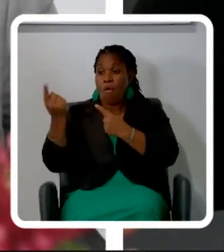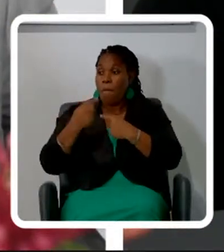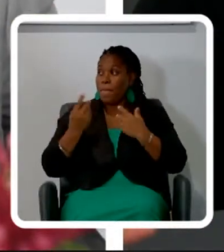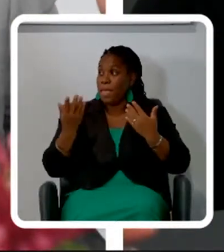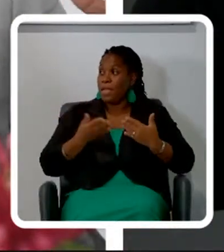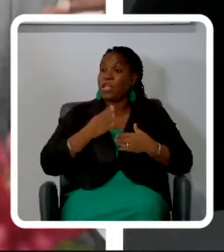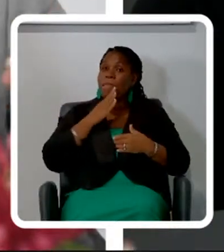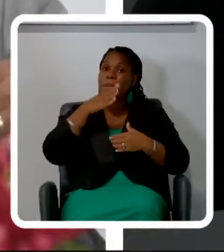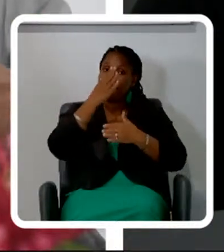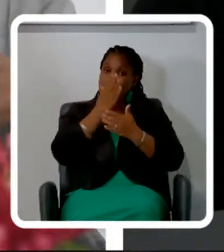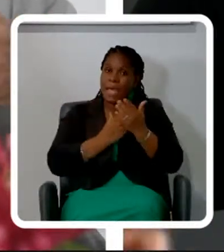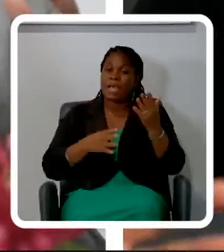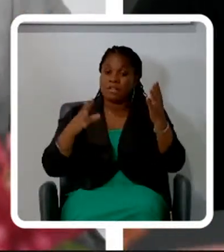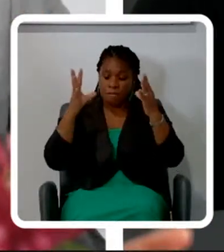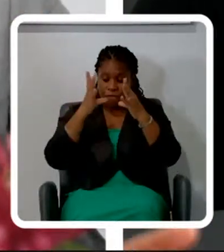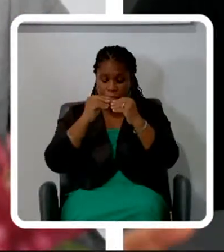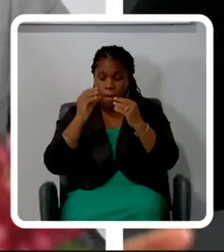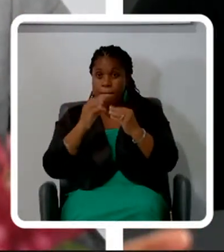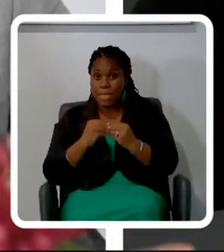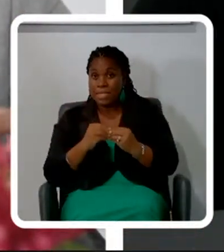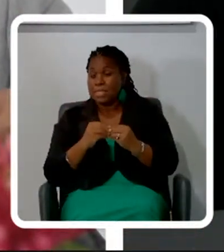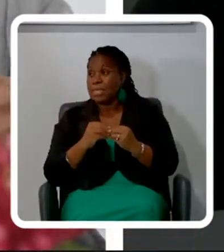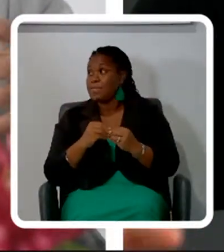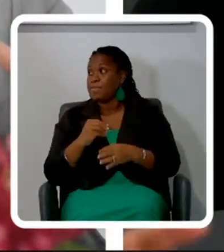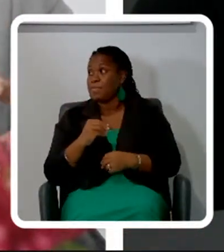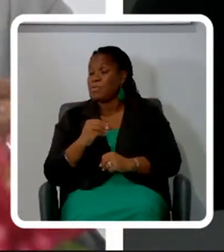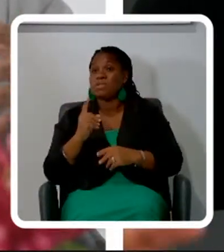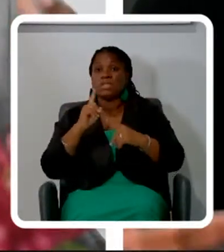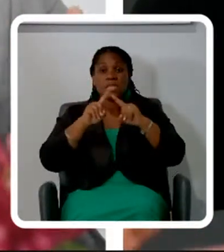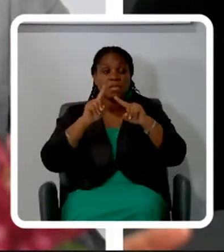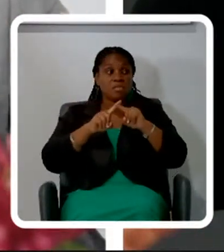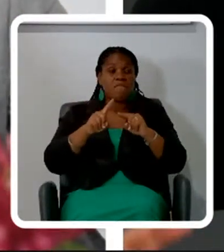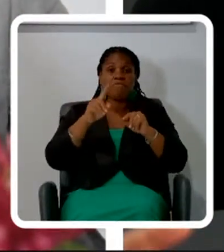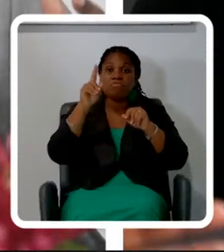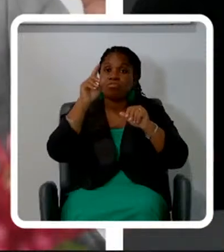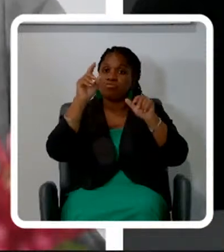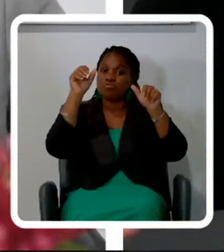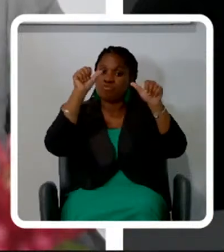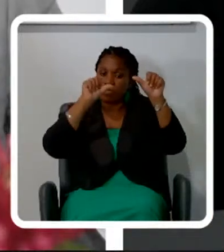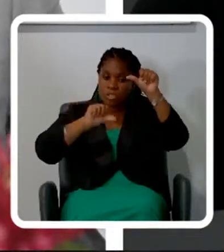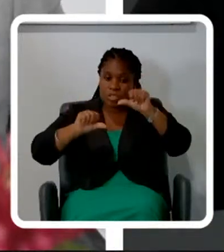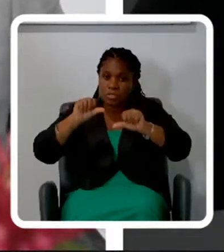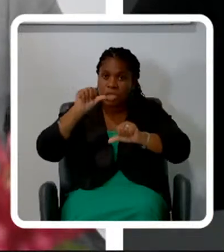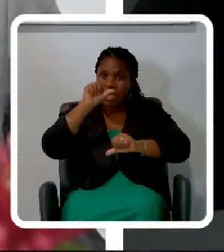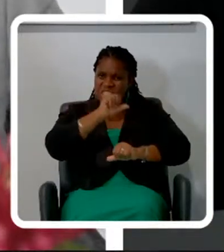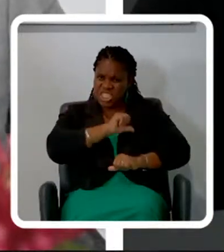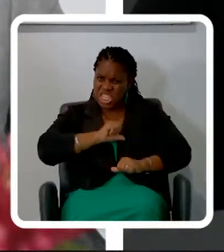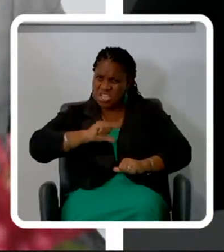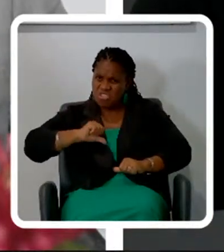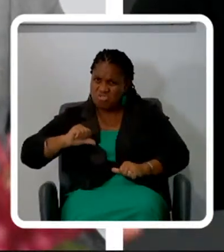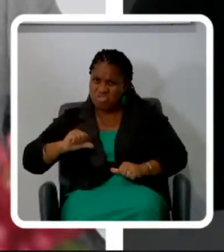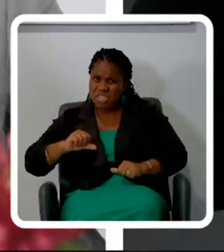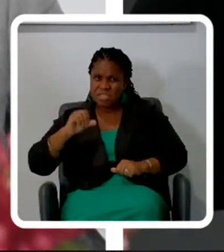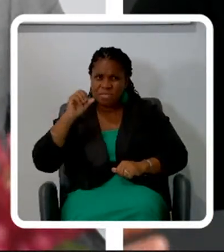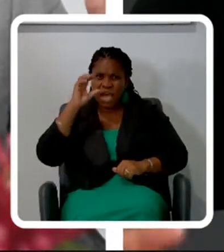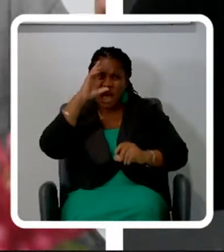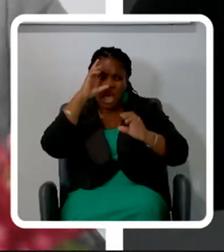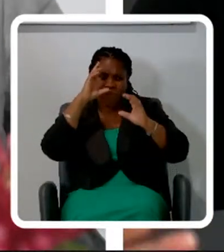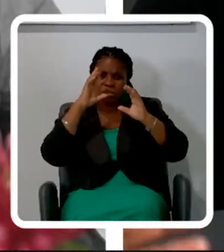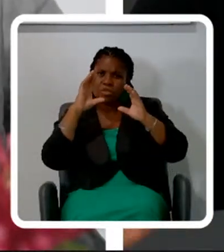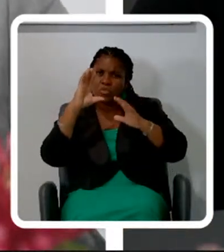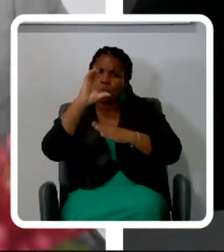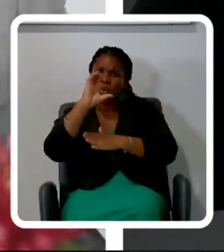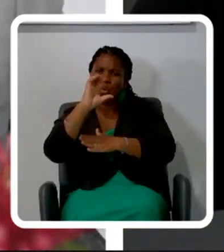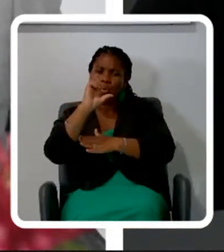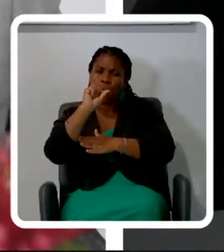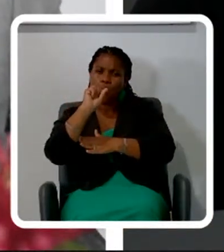participate in the conference. We'll be doing a lot of scope, screening, surgeries, and so forth. You'll have experts in these fields from all over, and our